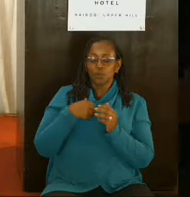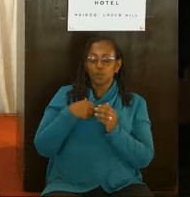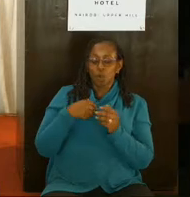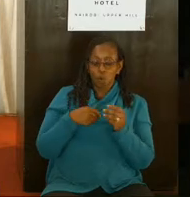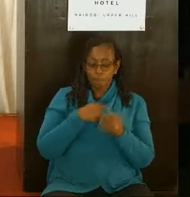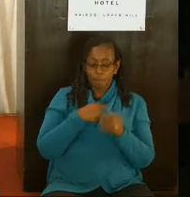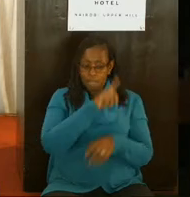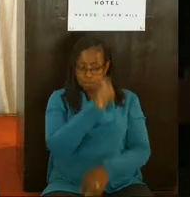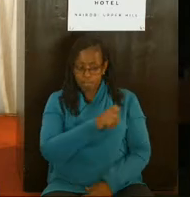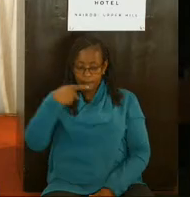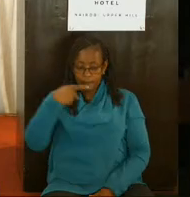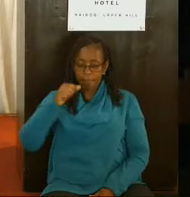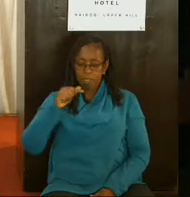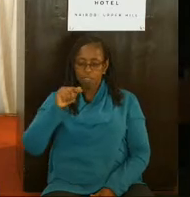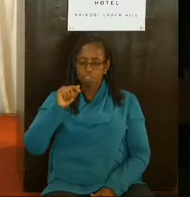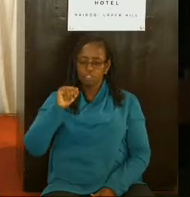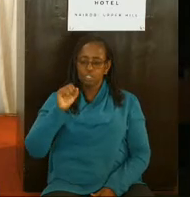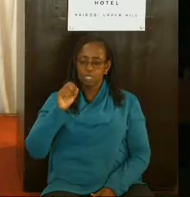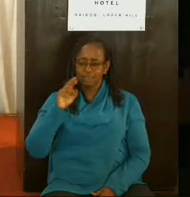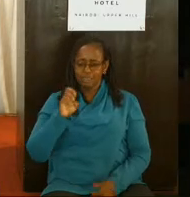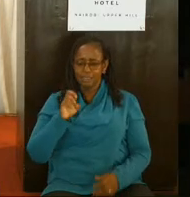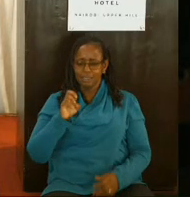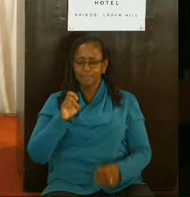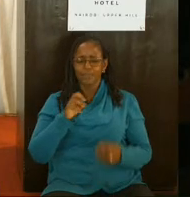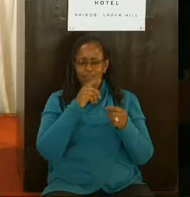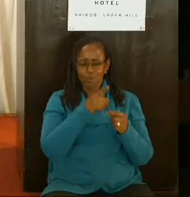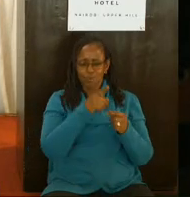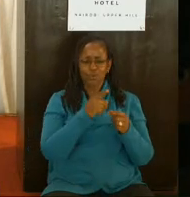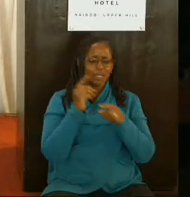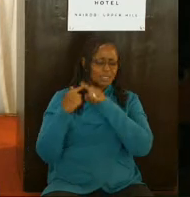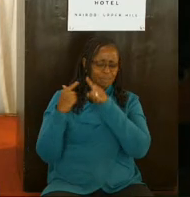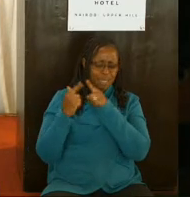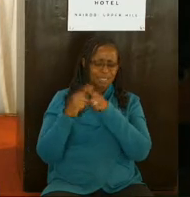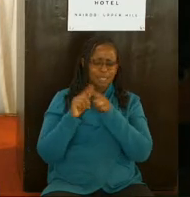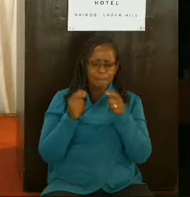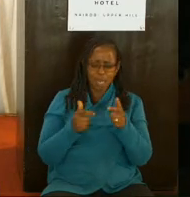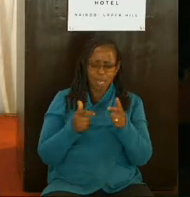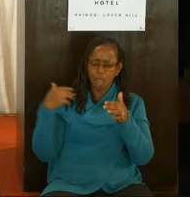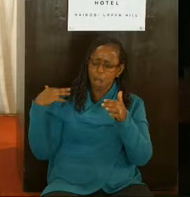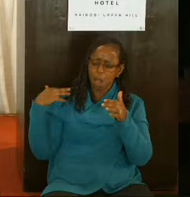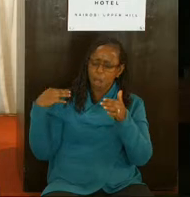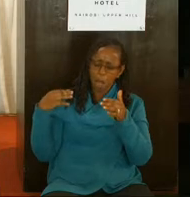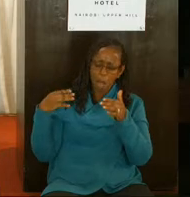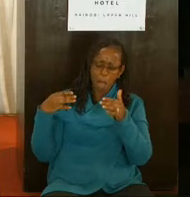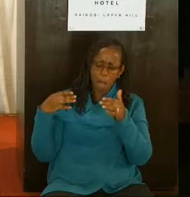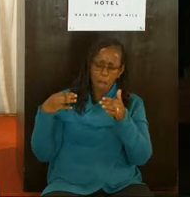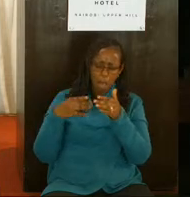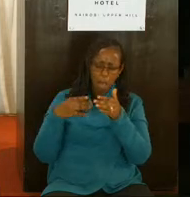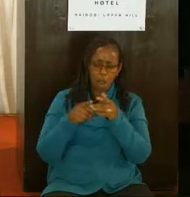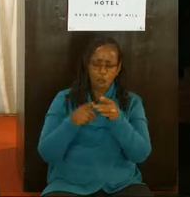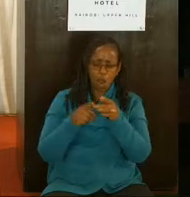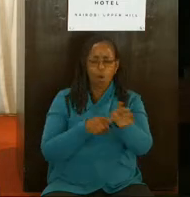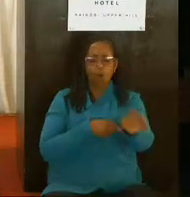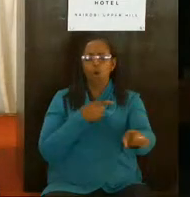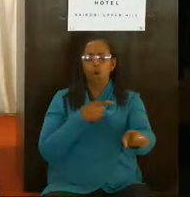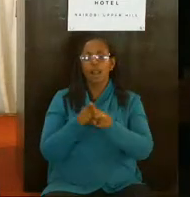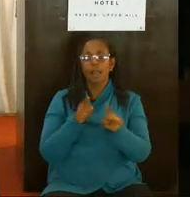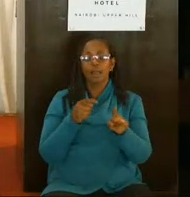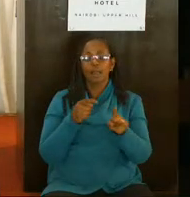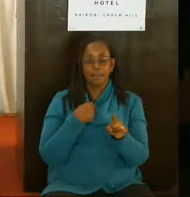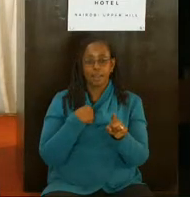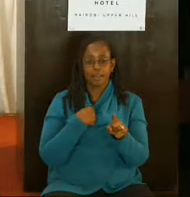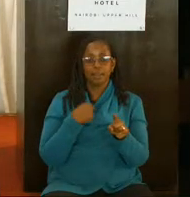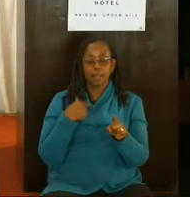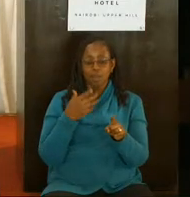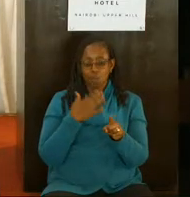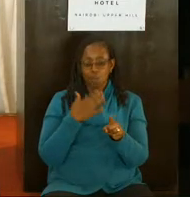Amic does with all your experience in the media because I know your experience the media is as is as long as mine I